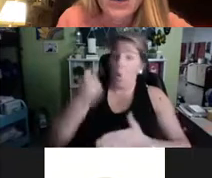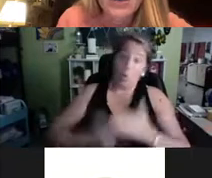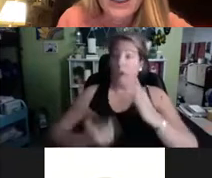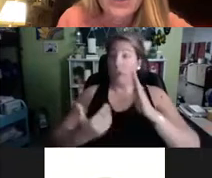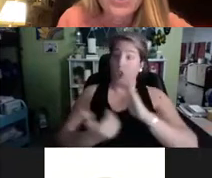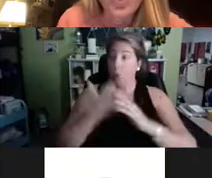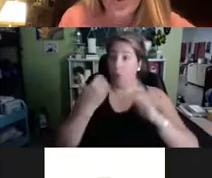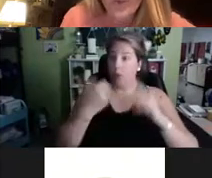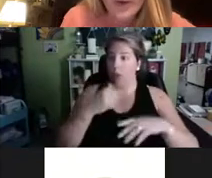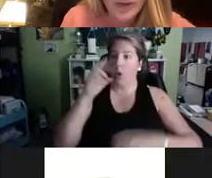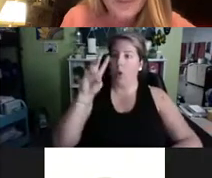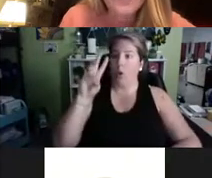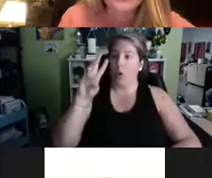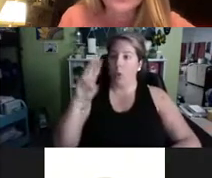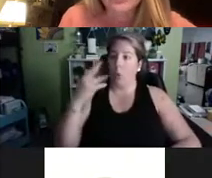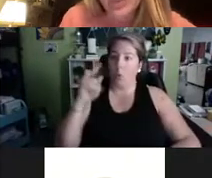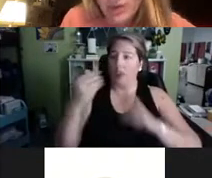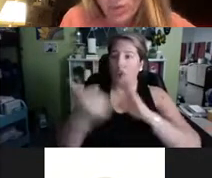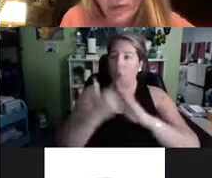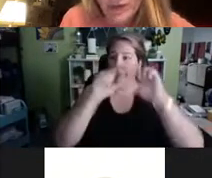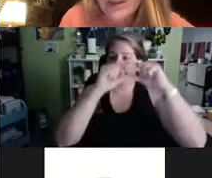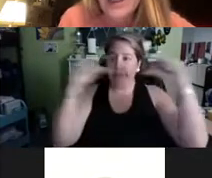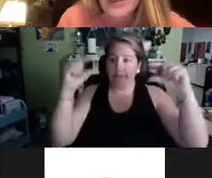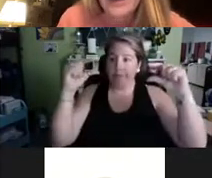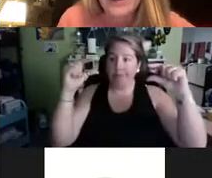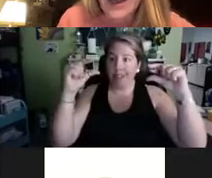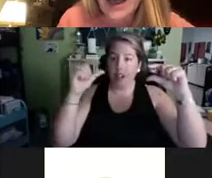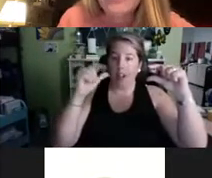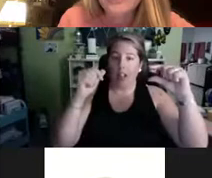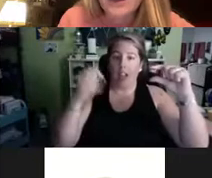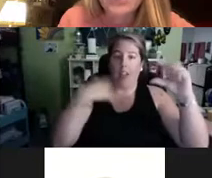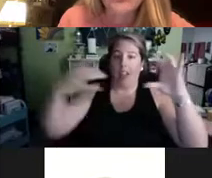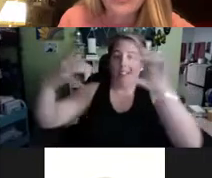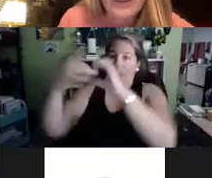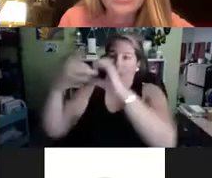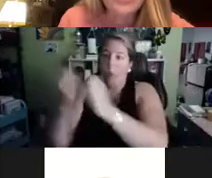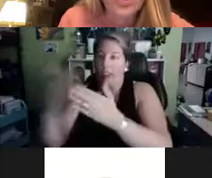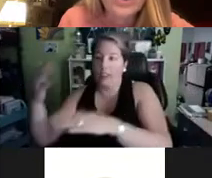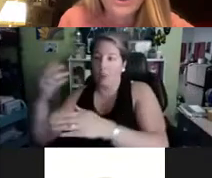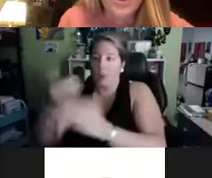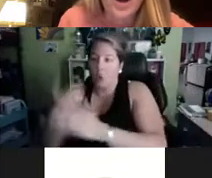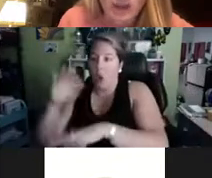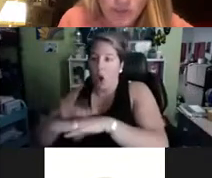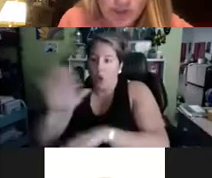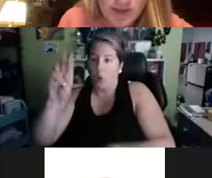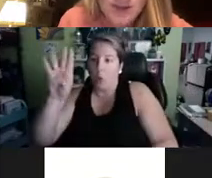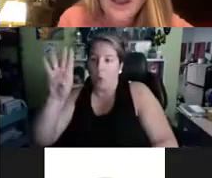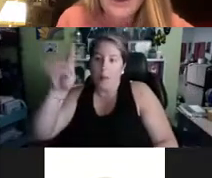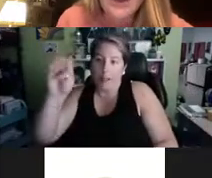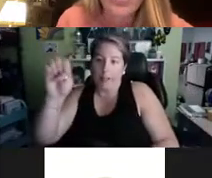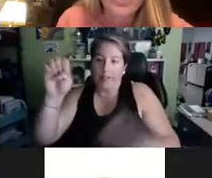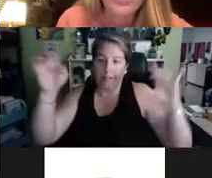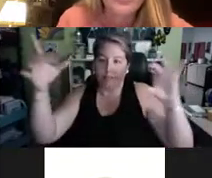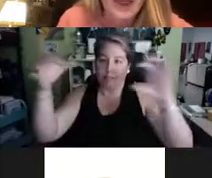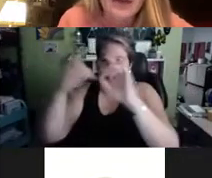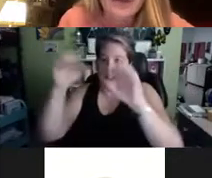this, click here to order versus pre-order. And I could have the links right to those objects